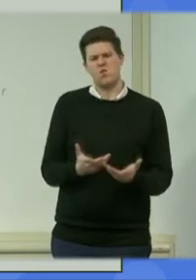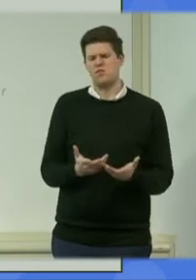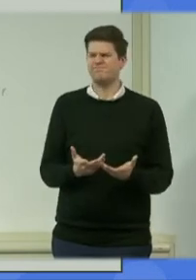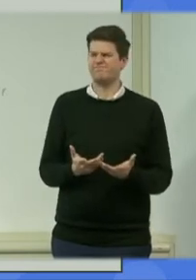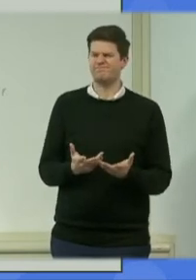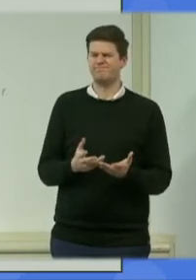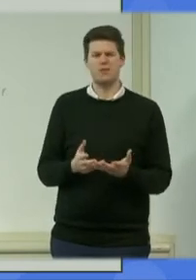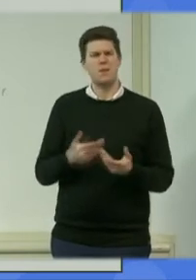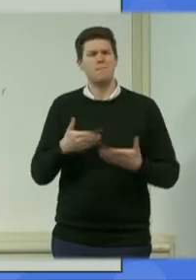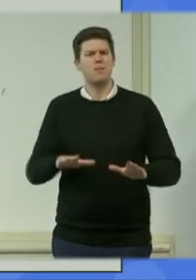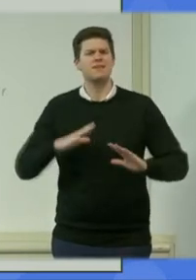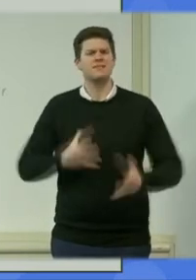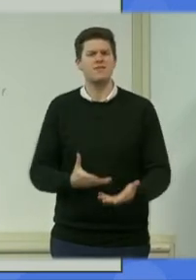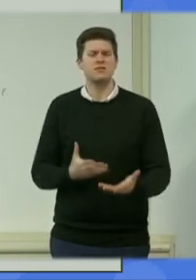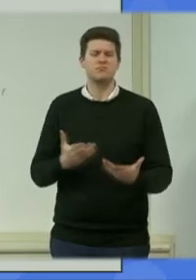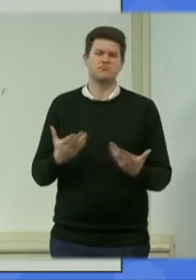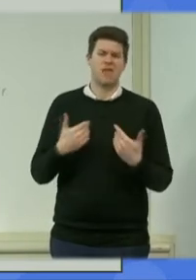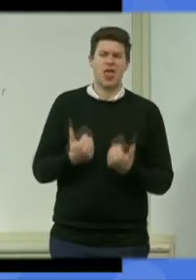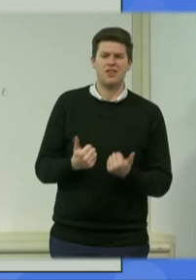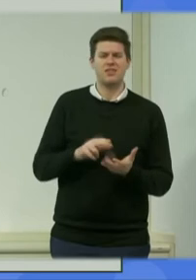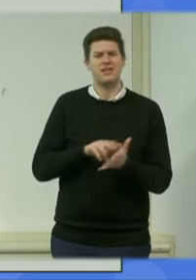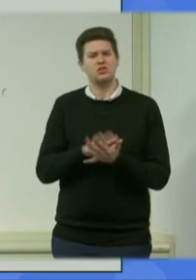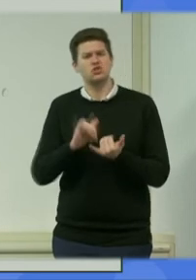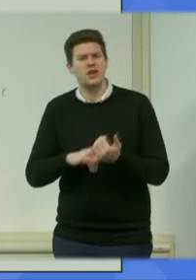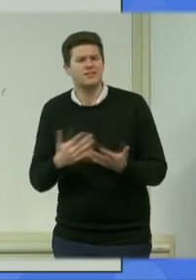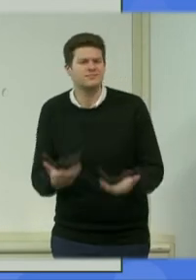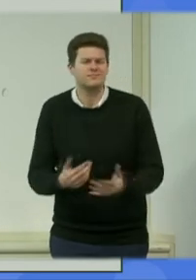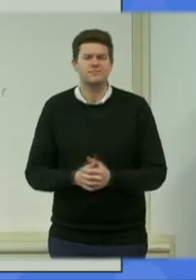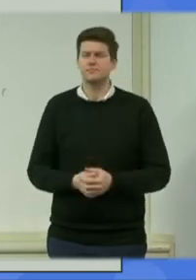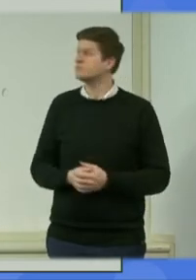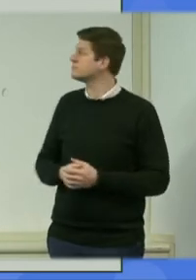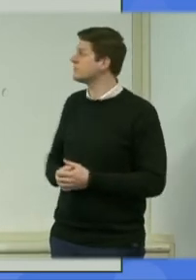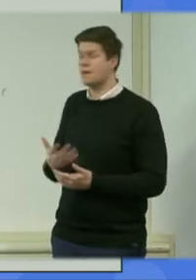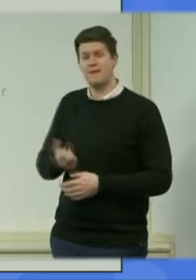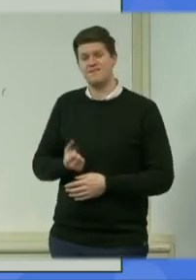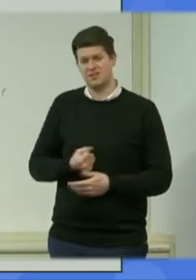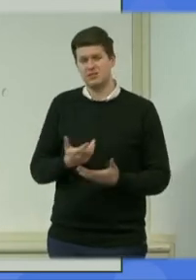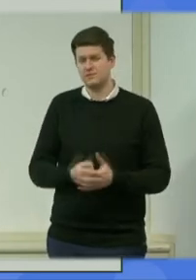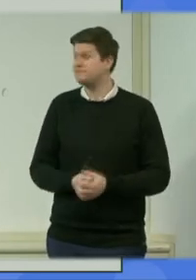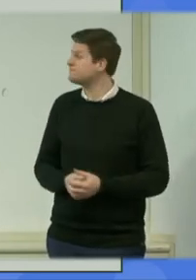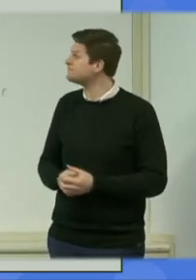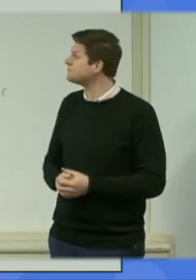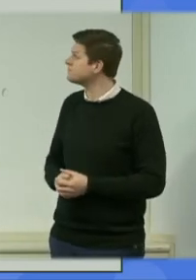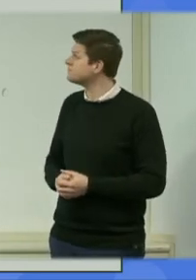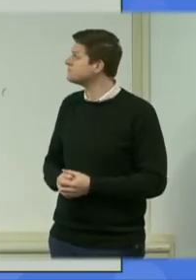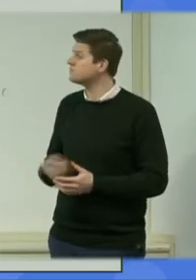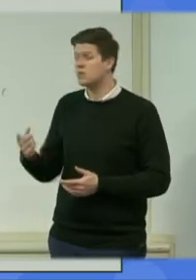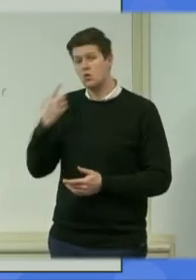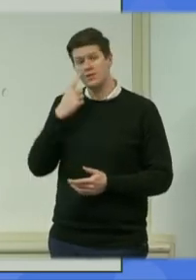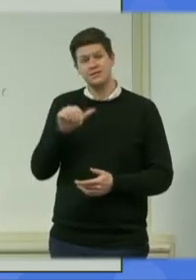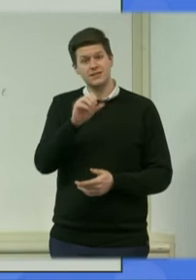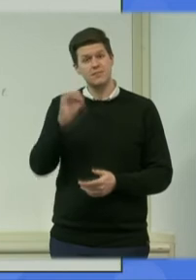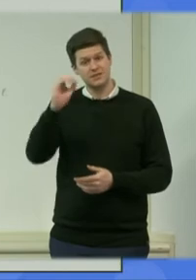much those benefits and pensions are as a percentage of incomes. So you can see the poorest group, about 60% of their income comes from benefits and